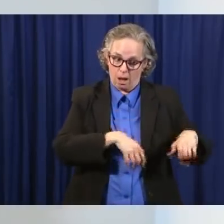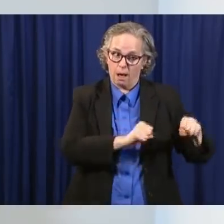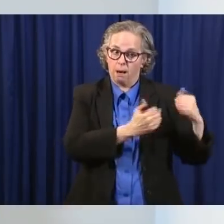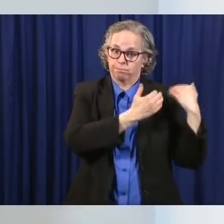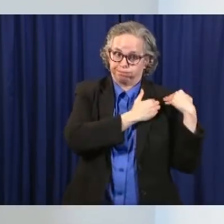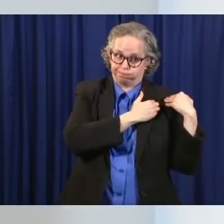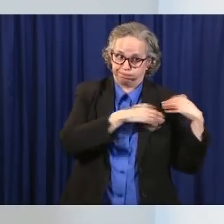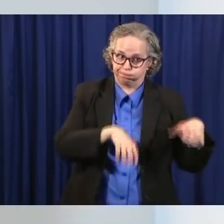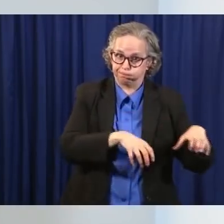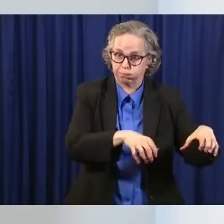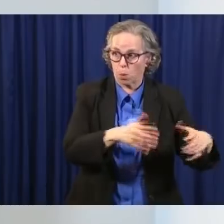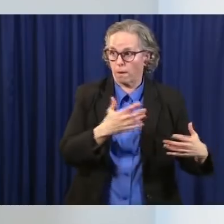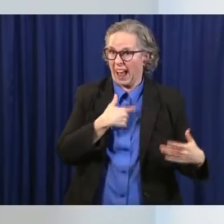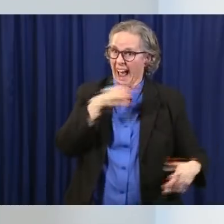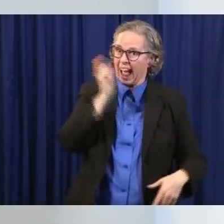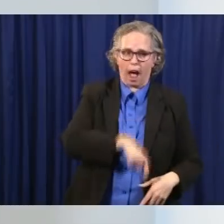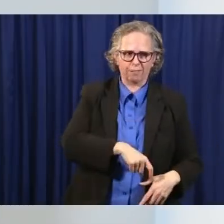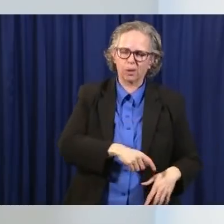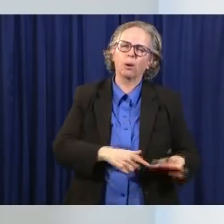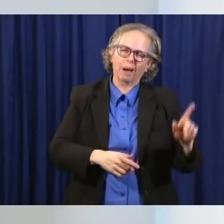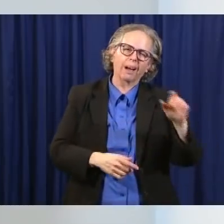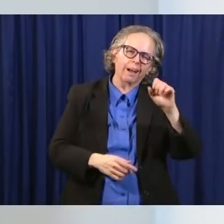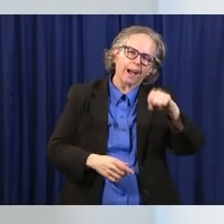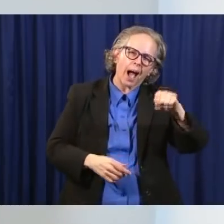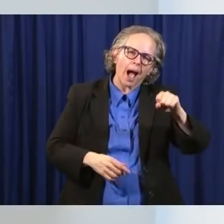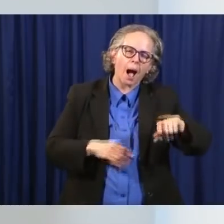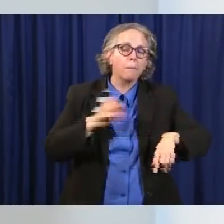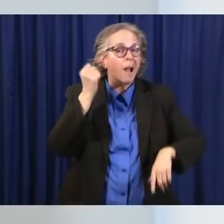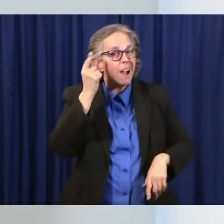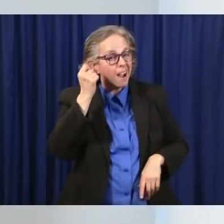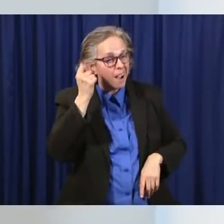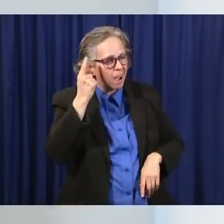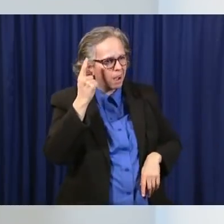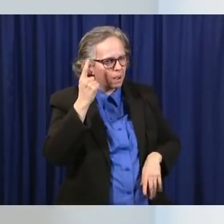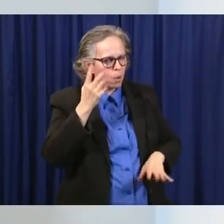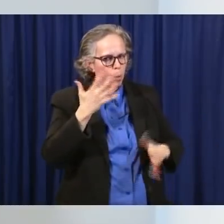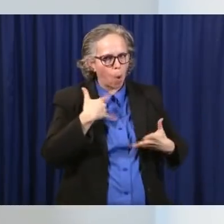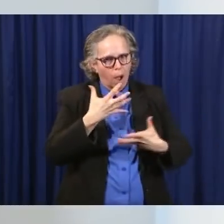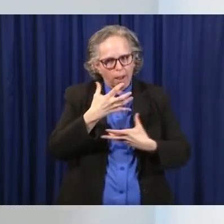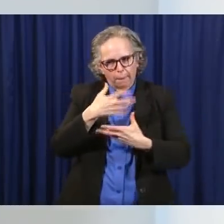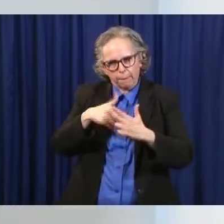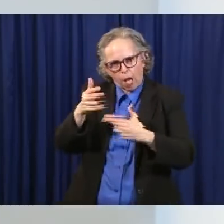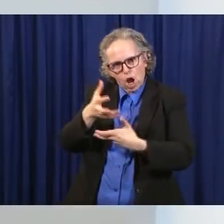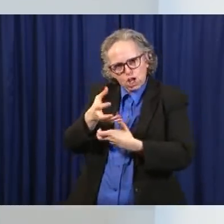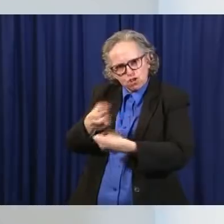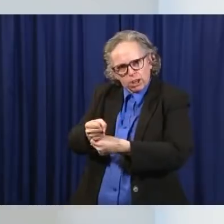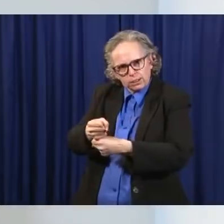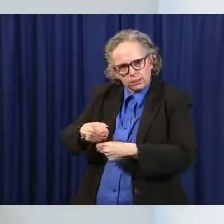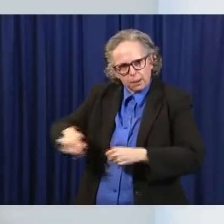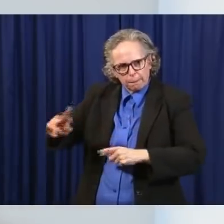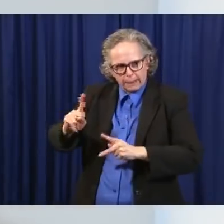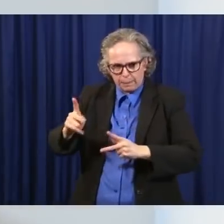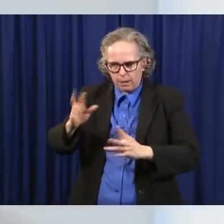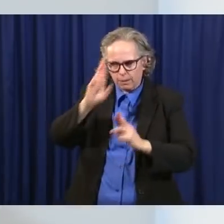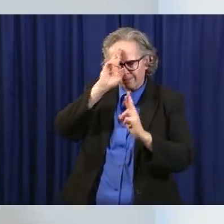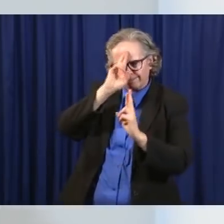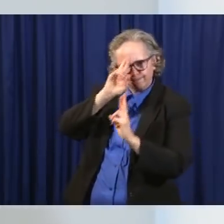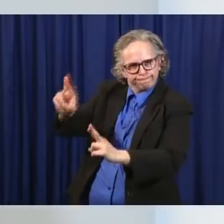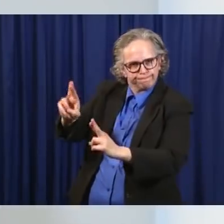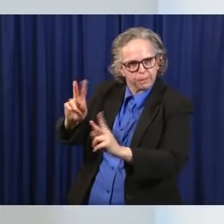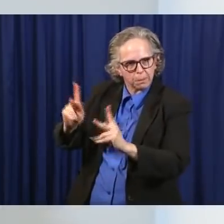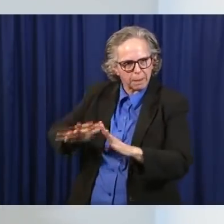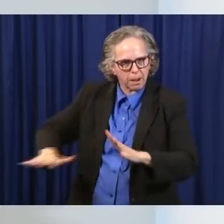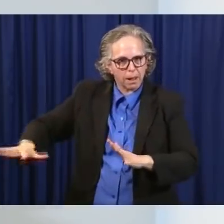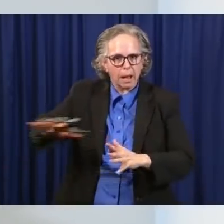that trust with each other by doing these things to create that mutual respect. And I was in a conversation with somebody over the weekend who